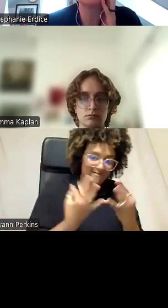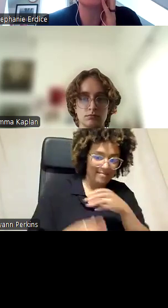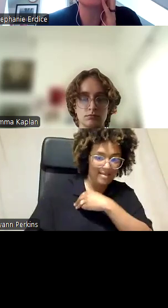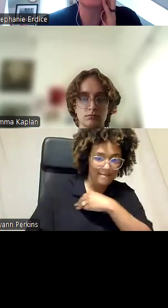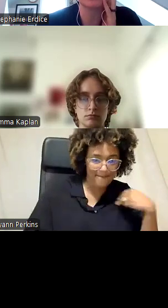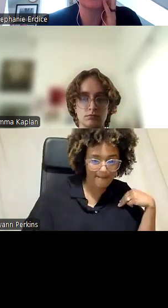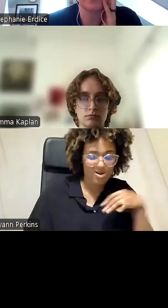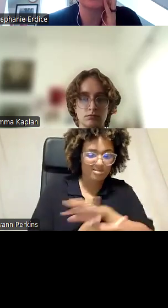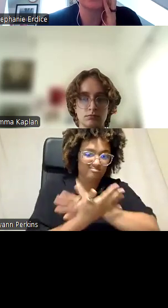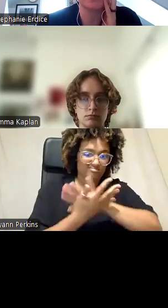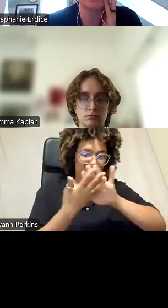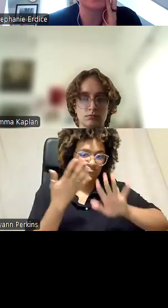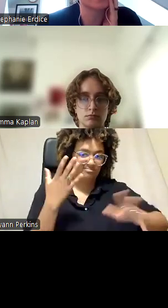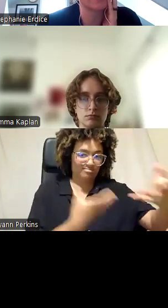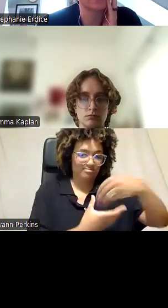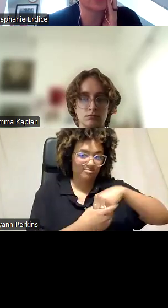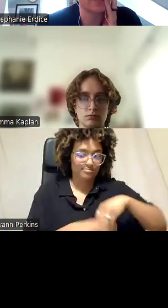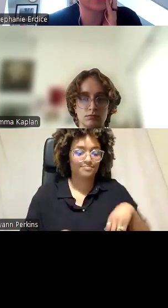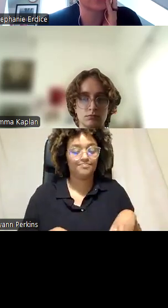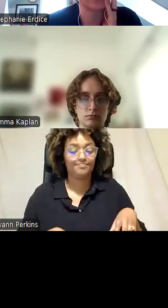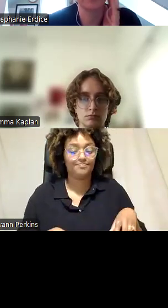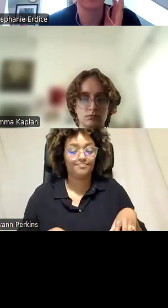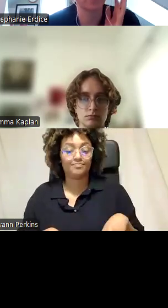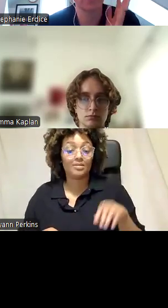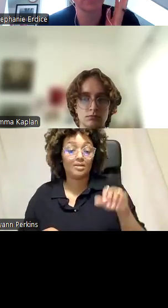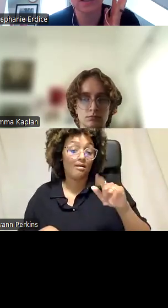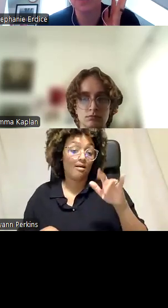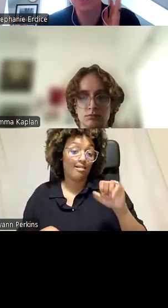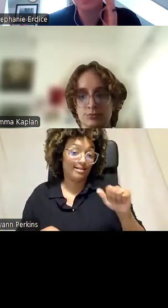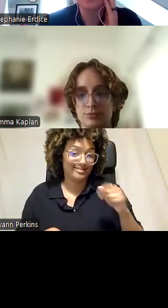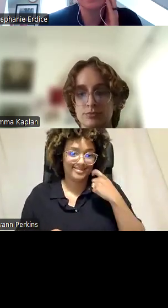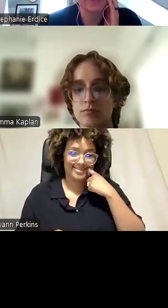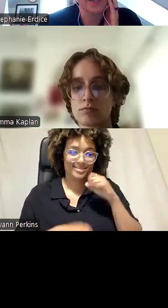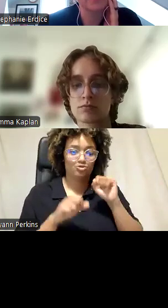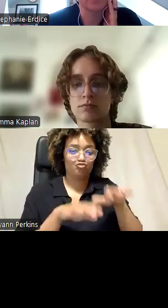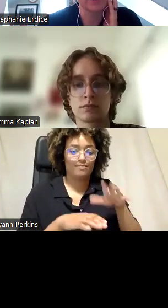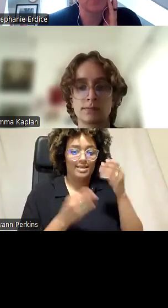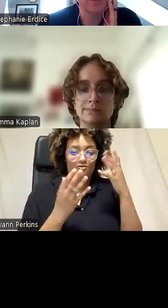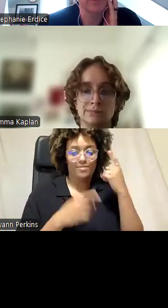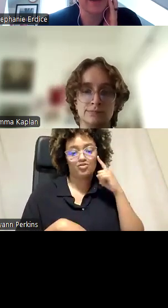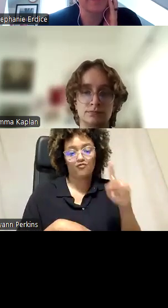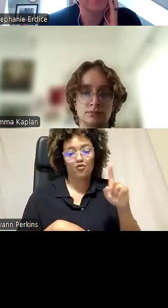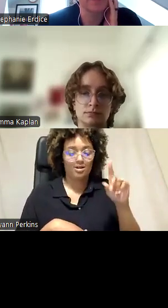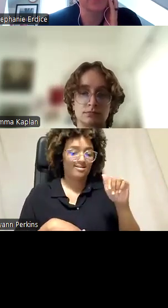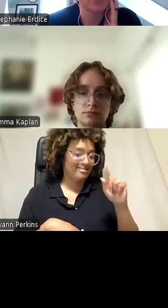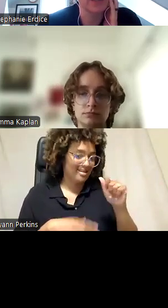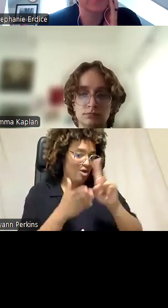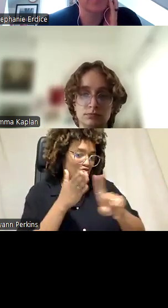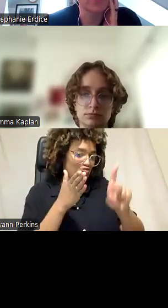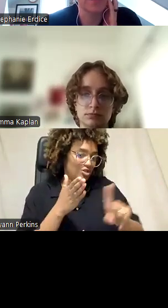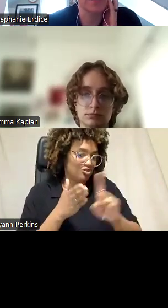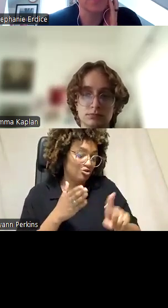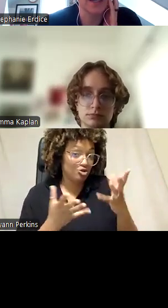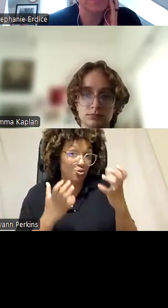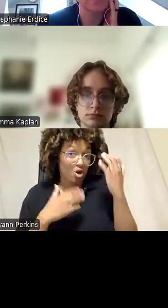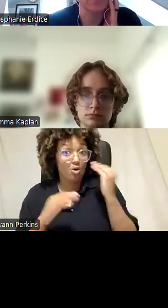Alyssa also, just FYI, dropped the study in the chat too. So if some of you are really data heads and really want where that information came